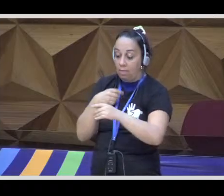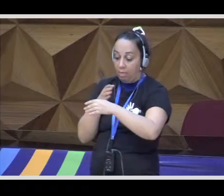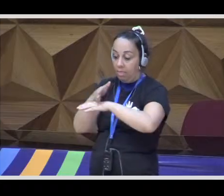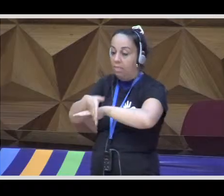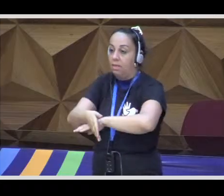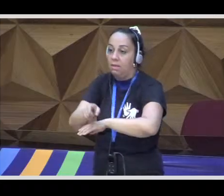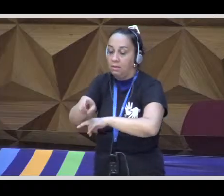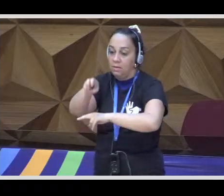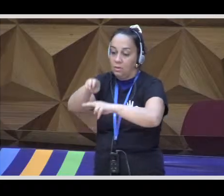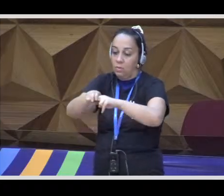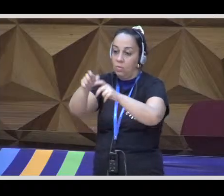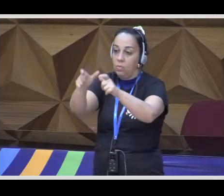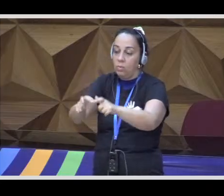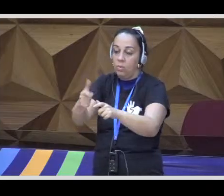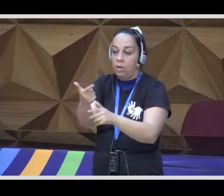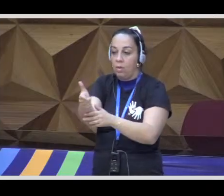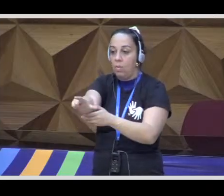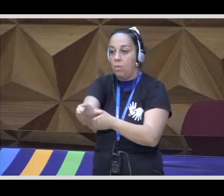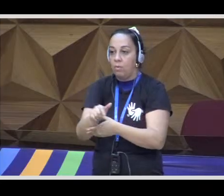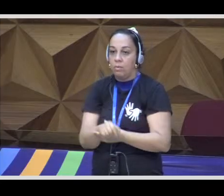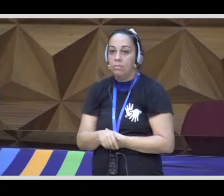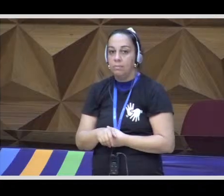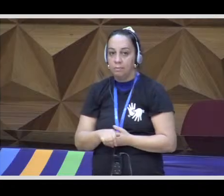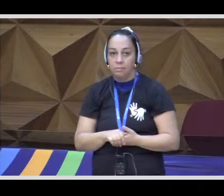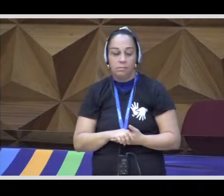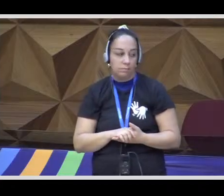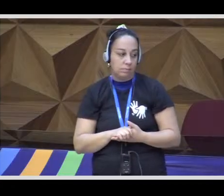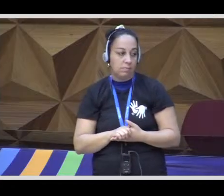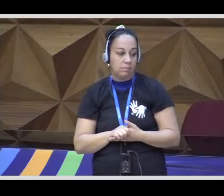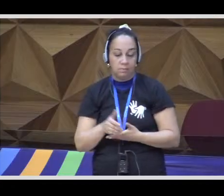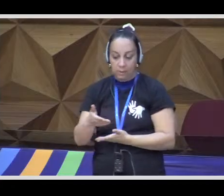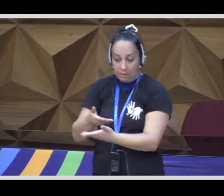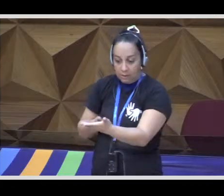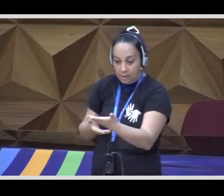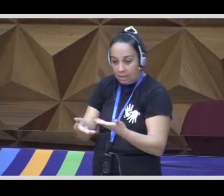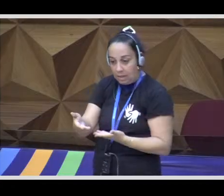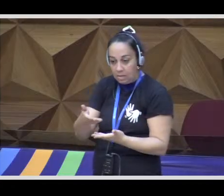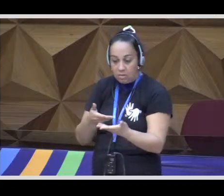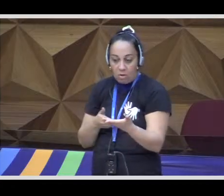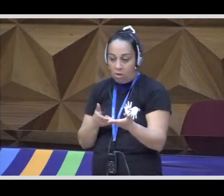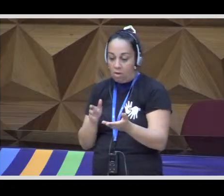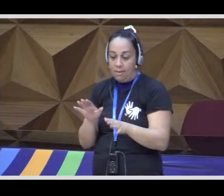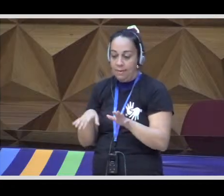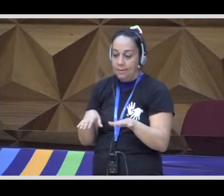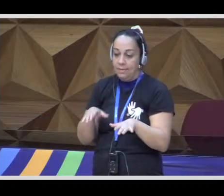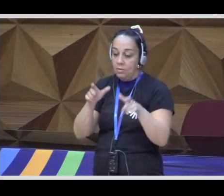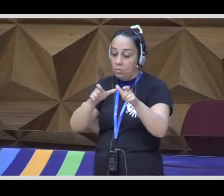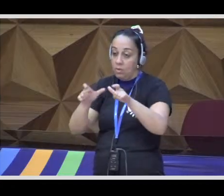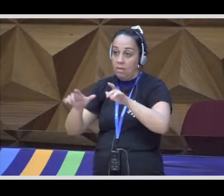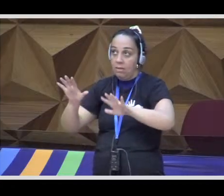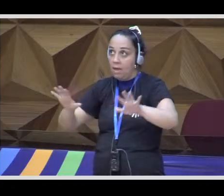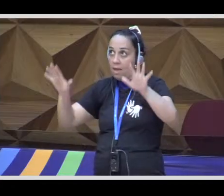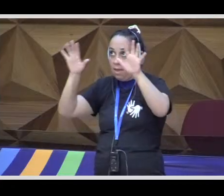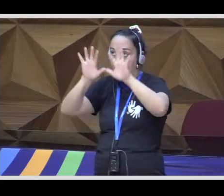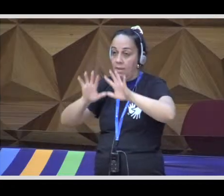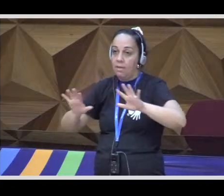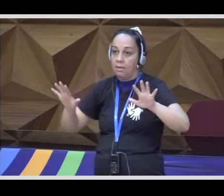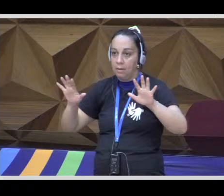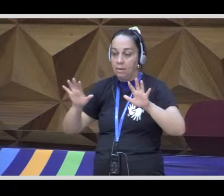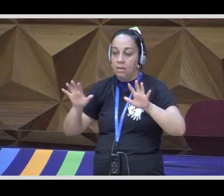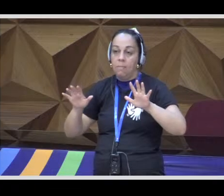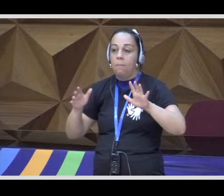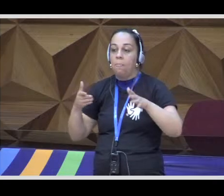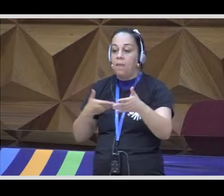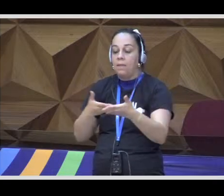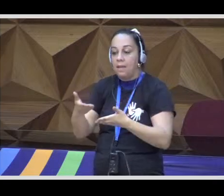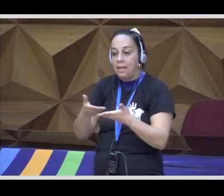So those mid-air interactions were less acceptable. Doing things on your body, so we had things like interacting on your leg.